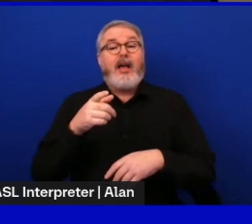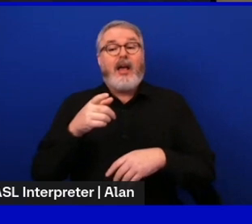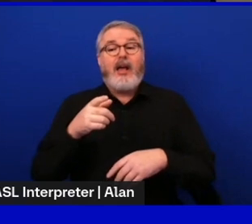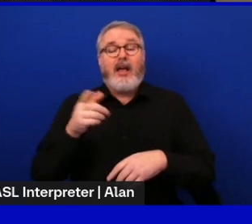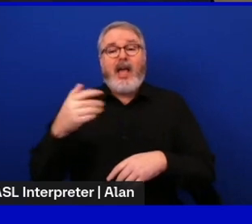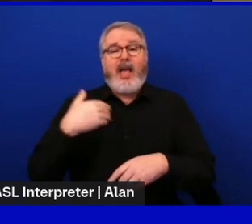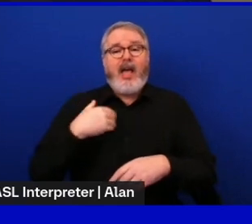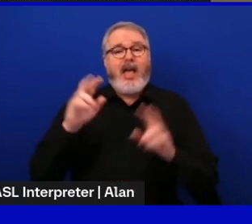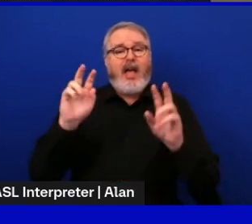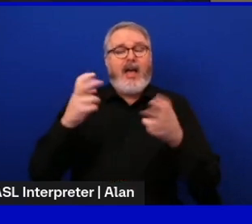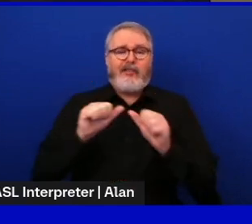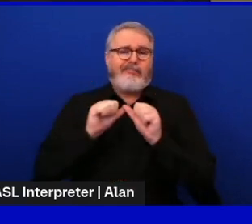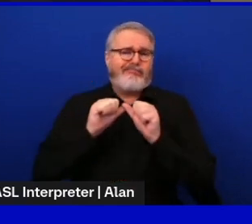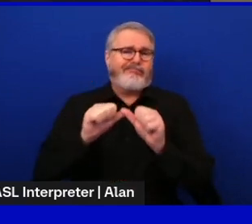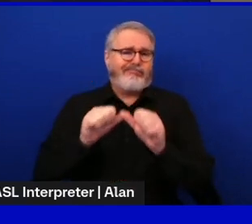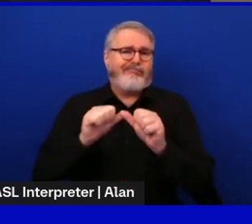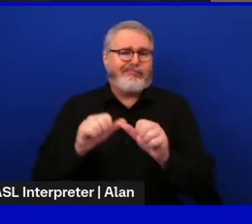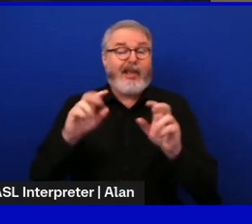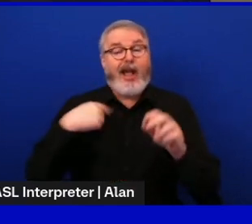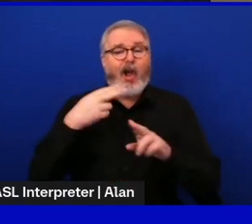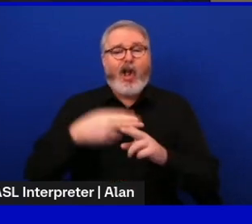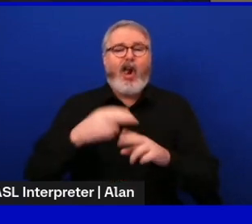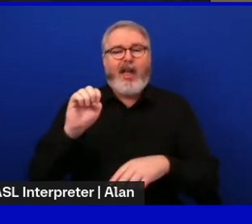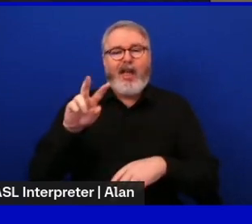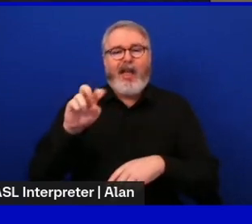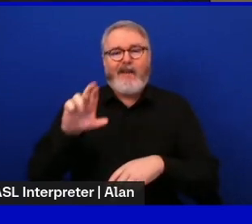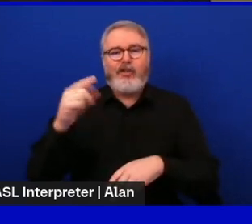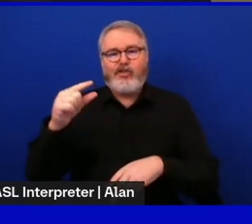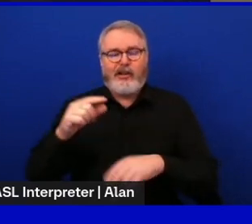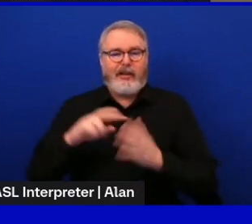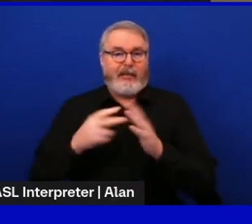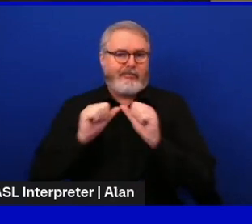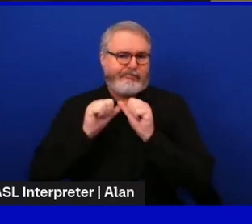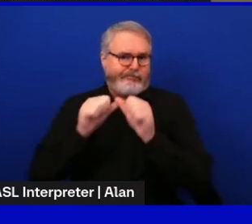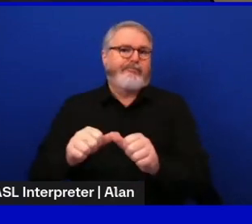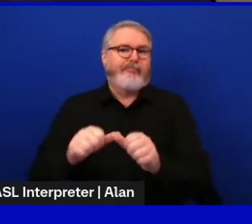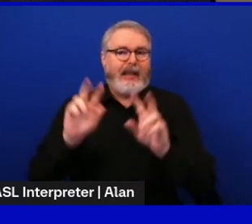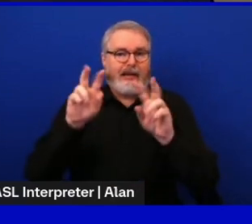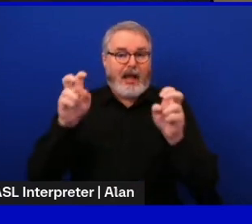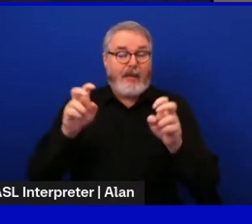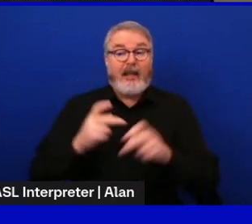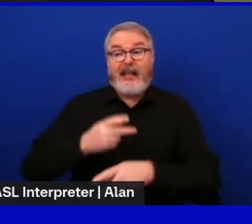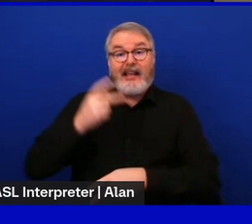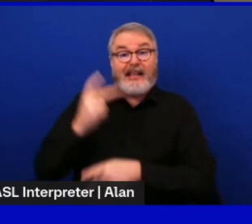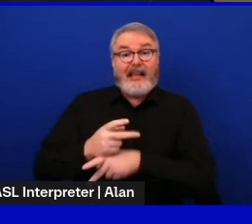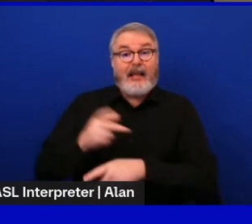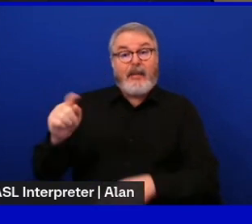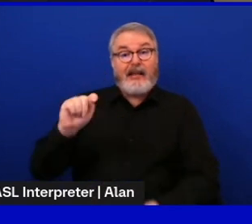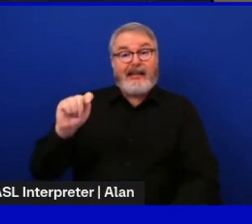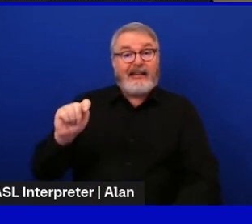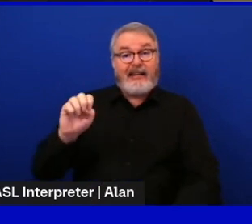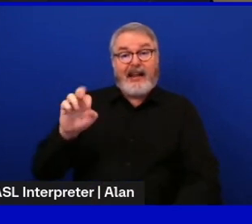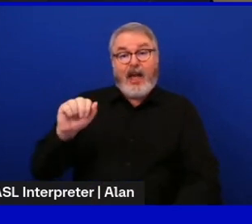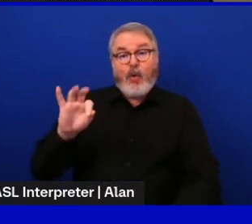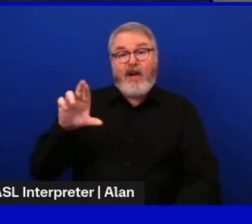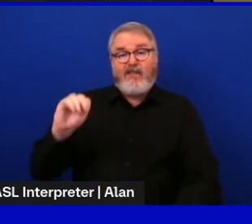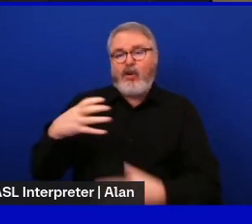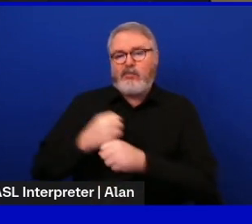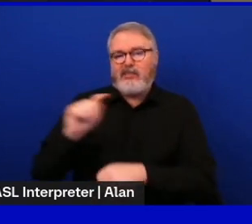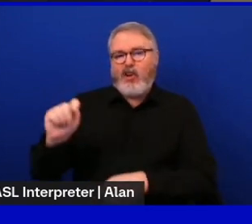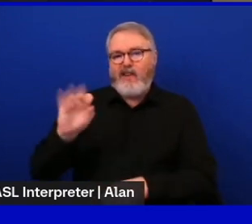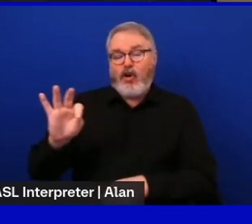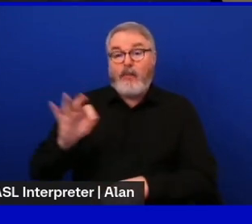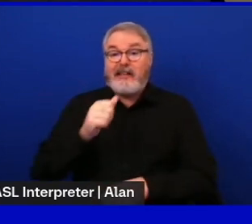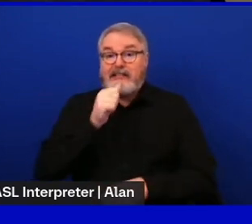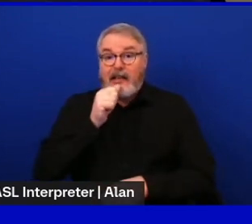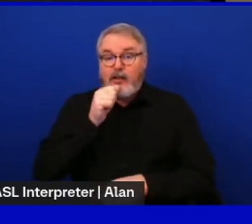evergreen topic that I constantly like to talk about, which is keeping the Terraform secrets safe. So what I want to focus